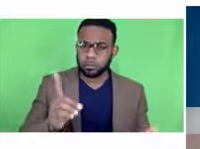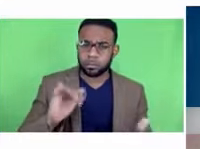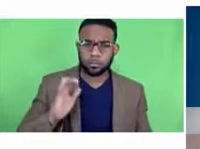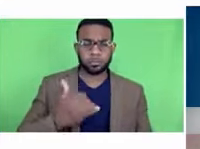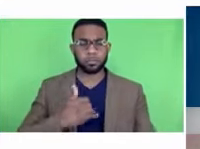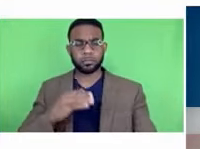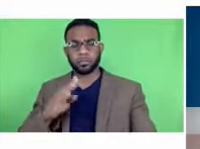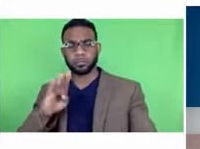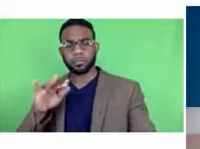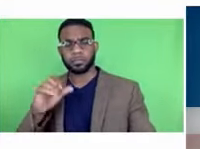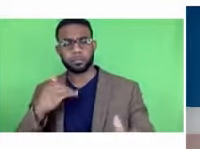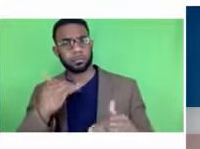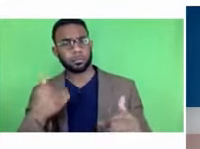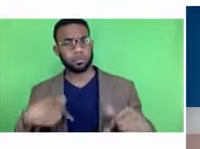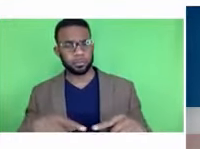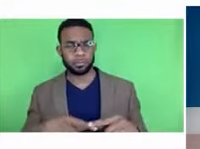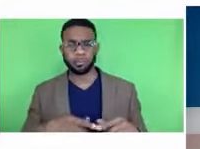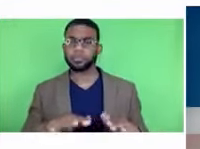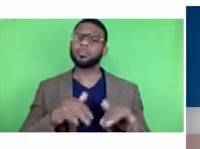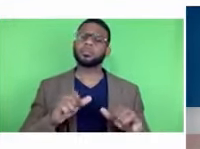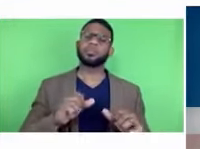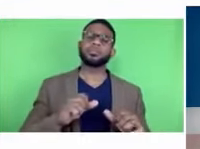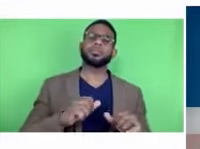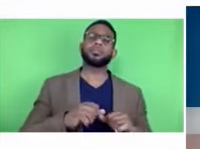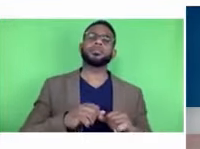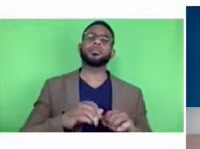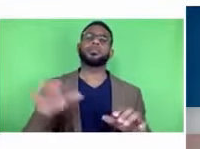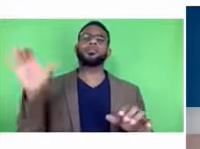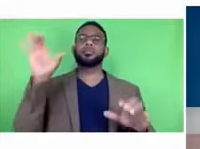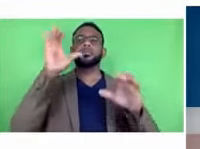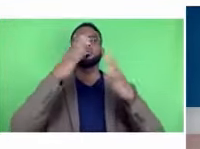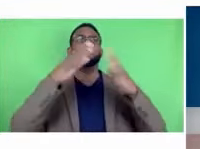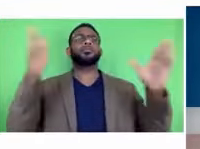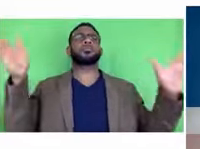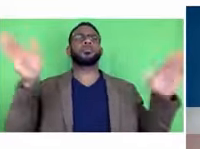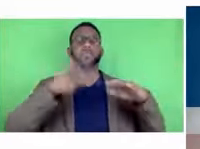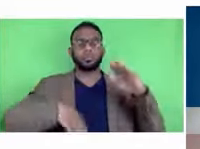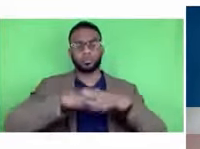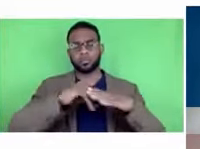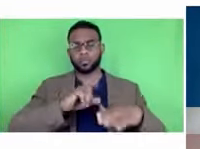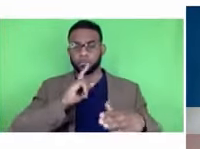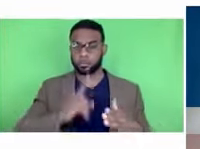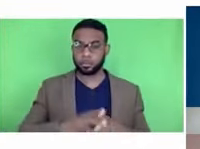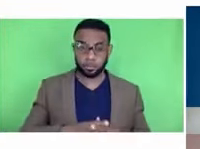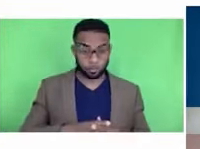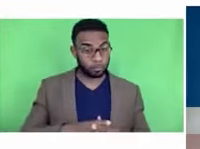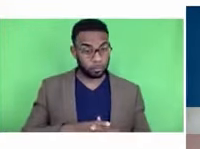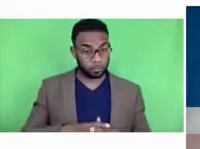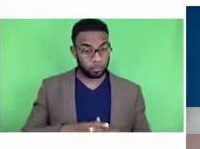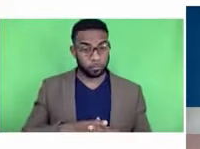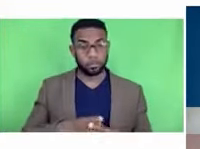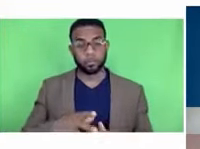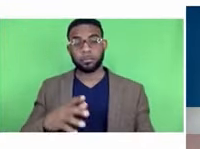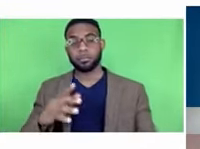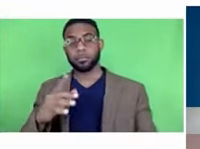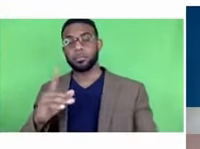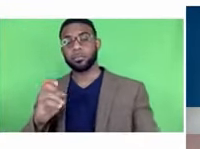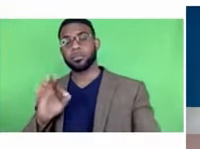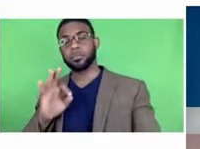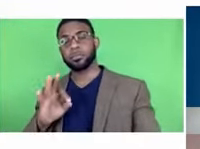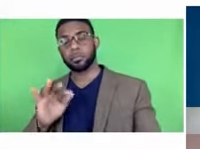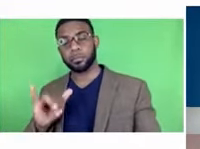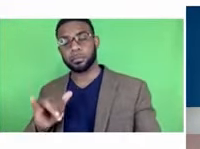biases limit us, and how can we cast our net wider than we already are? And you know, one of the relationships